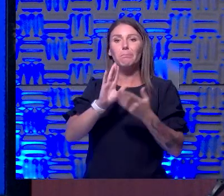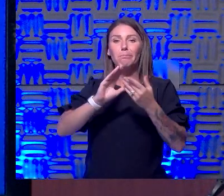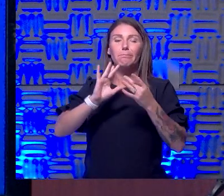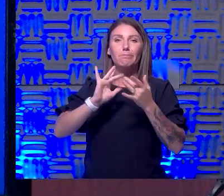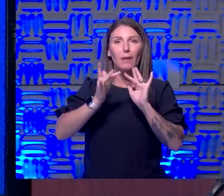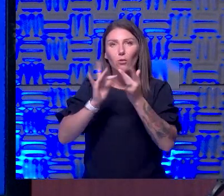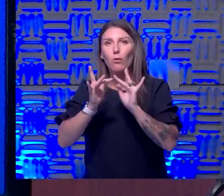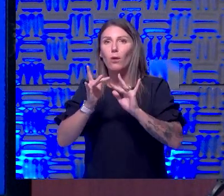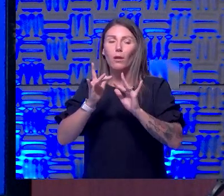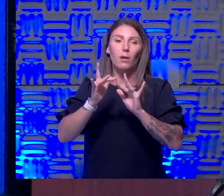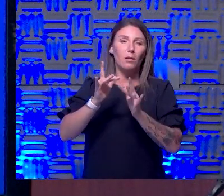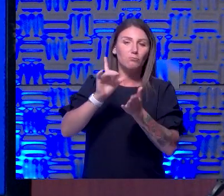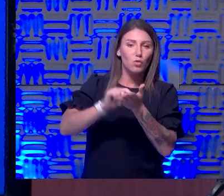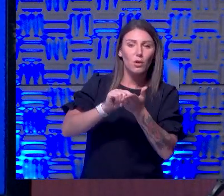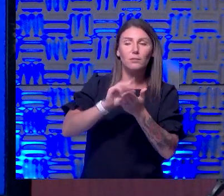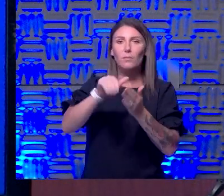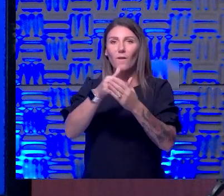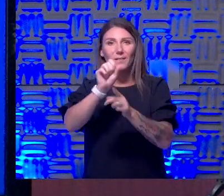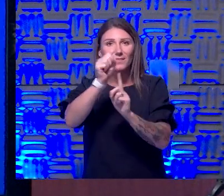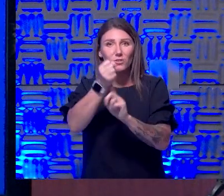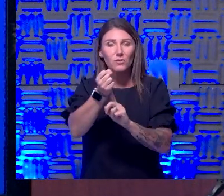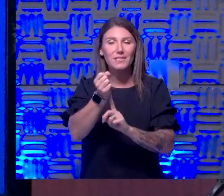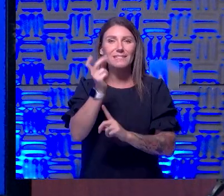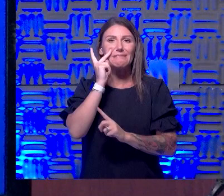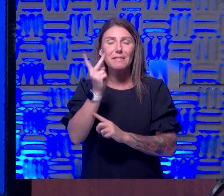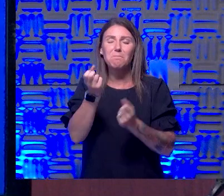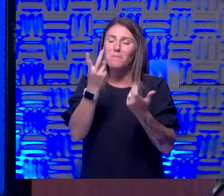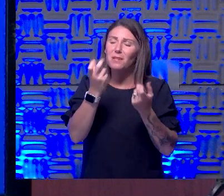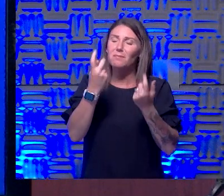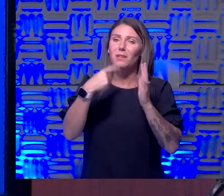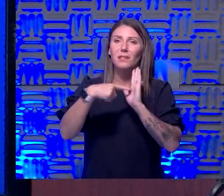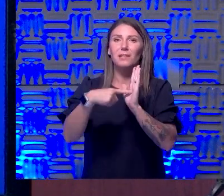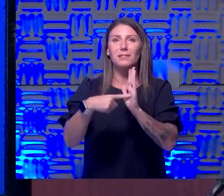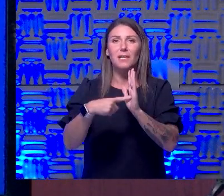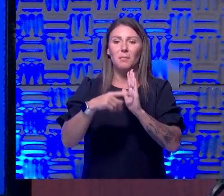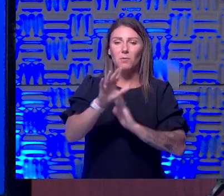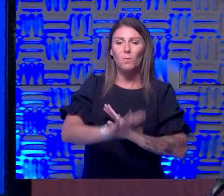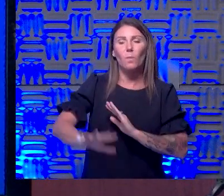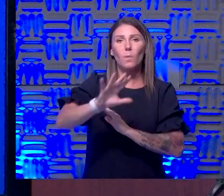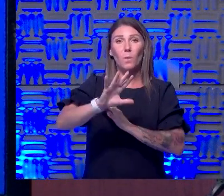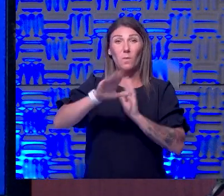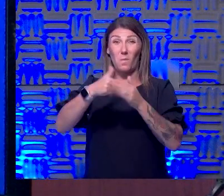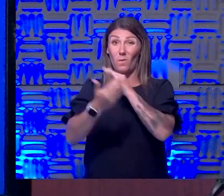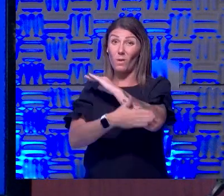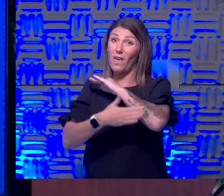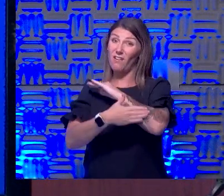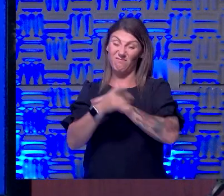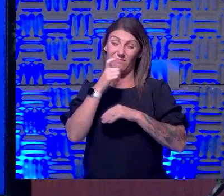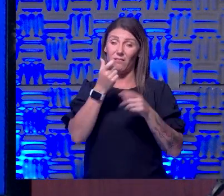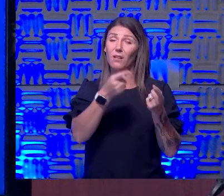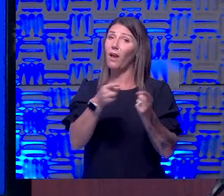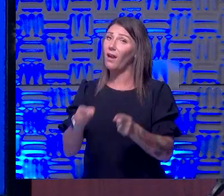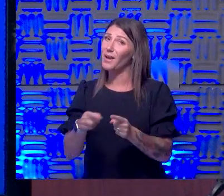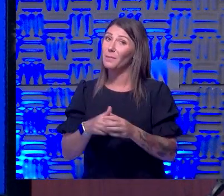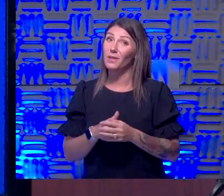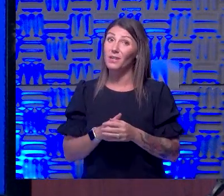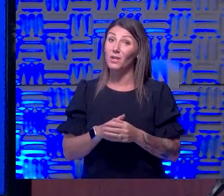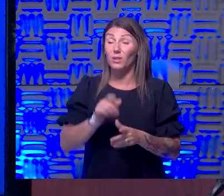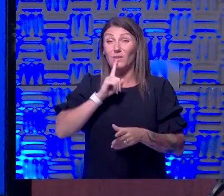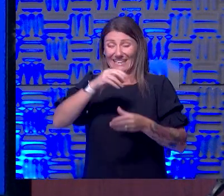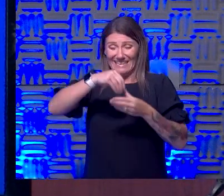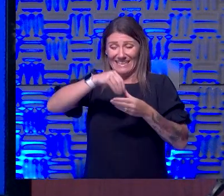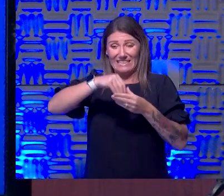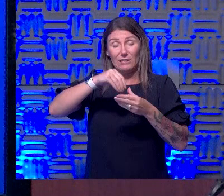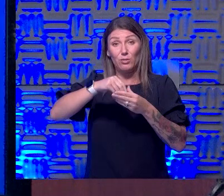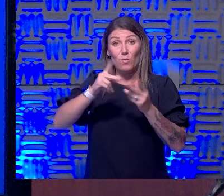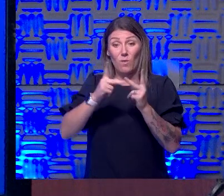masks in every situation. We're seeing lots and lots of examples around the county where that is not happening, especially indoor